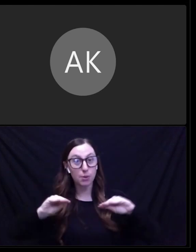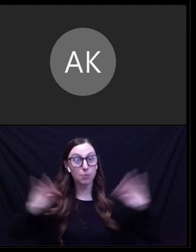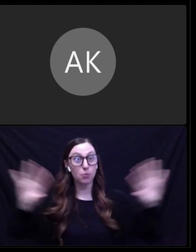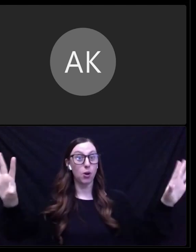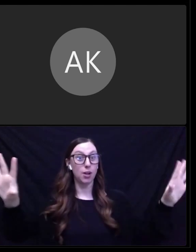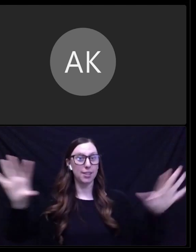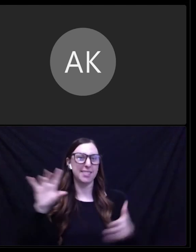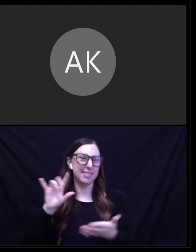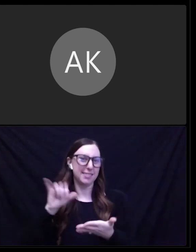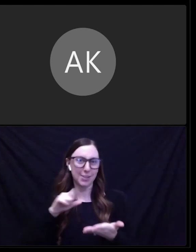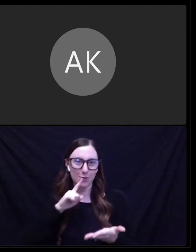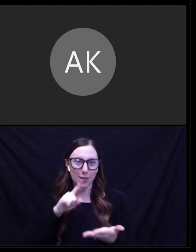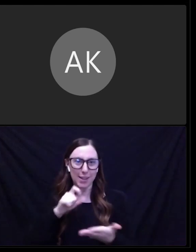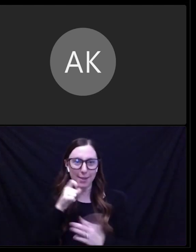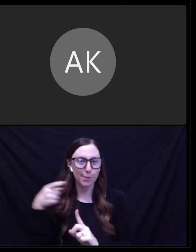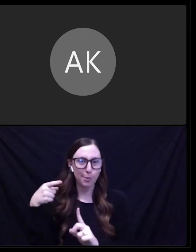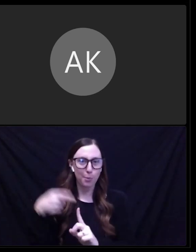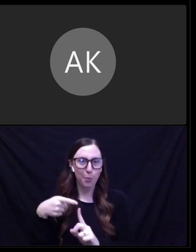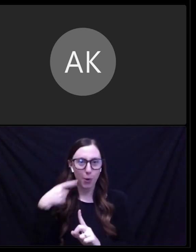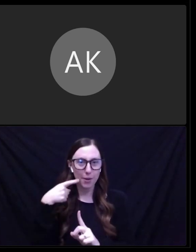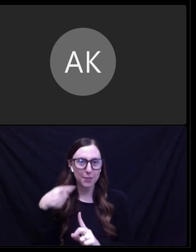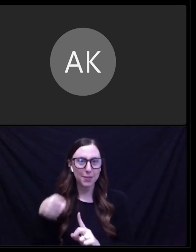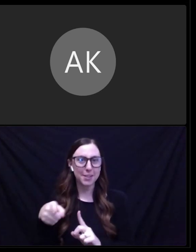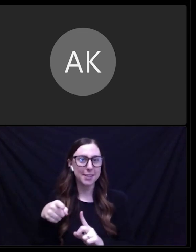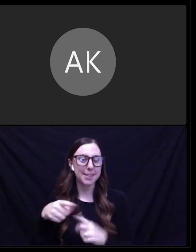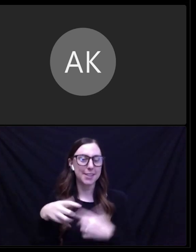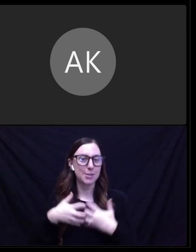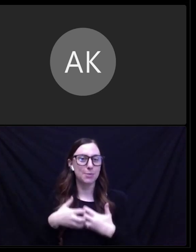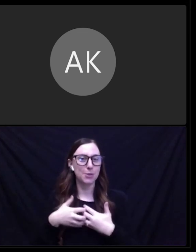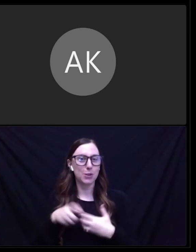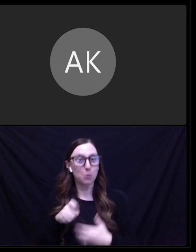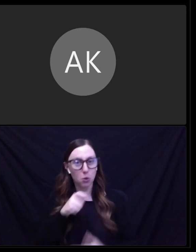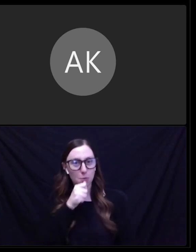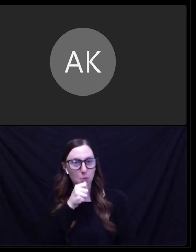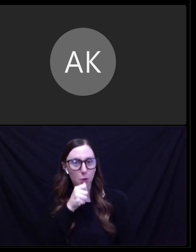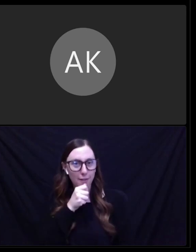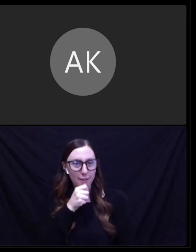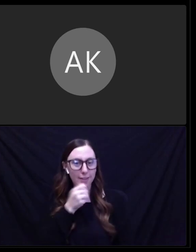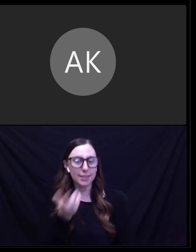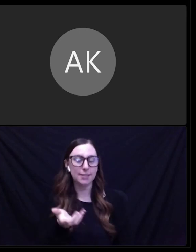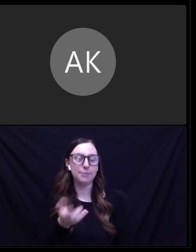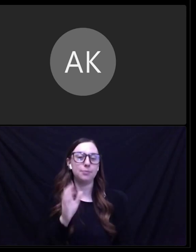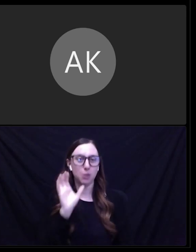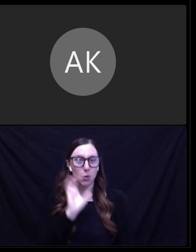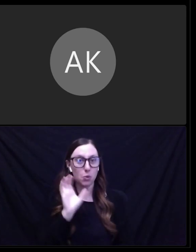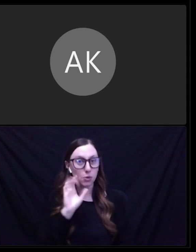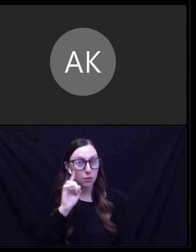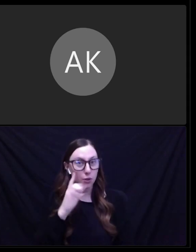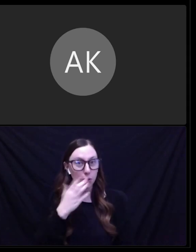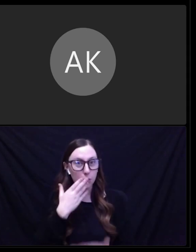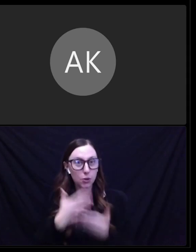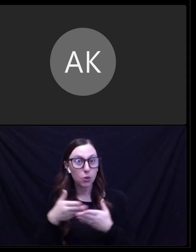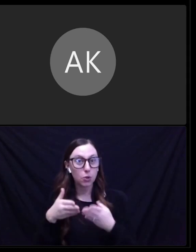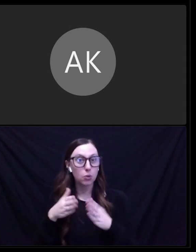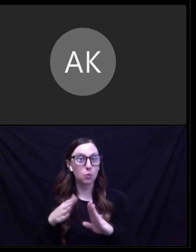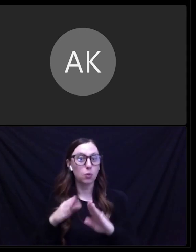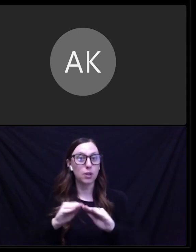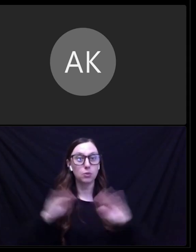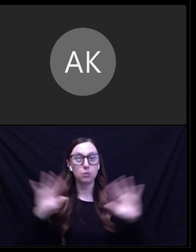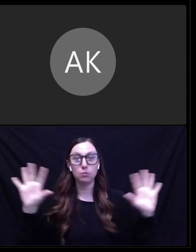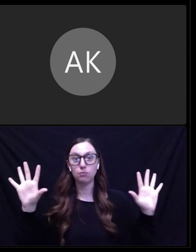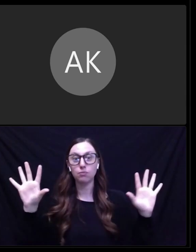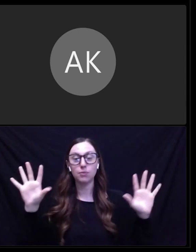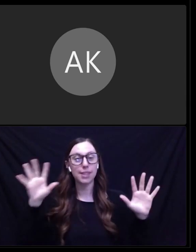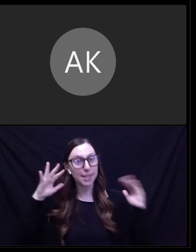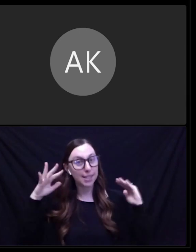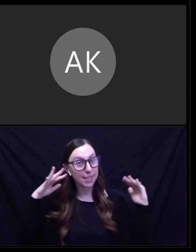defeats the purpose of having the audio. It's supposed to be private. We're still searching for a good way to broadcast that audio for